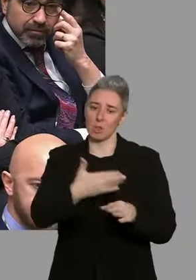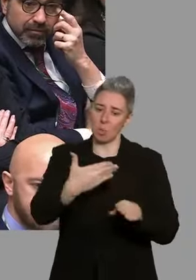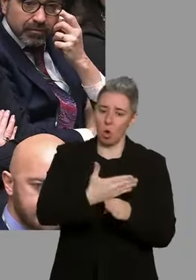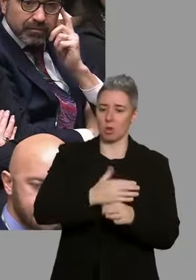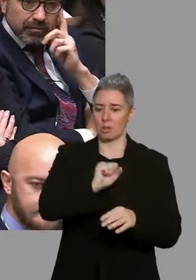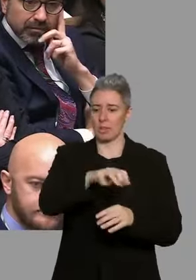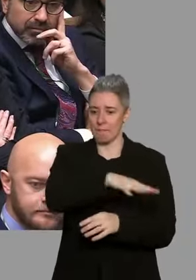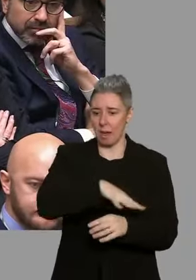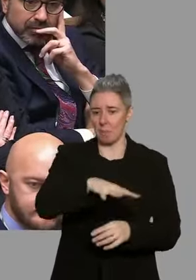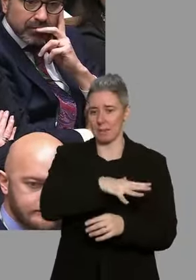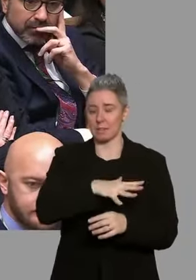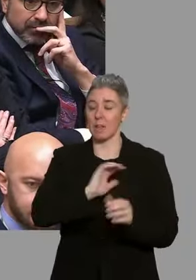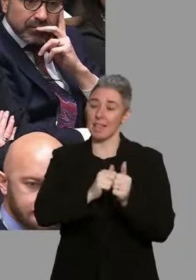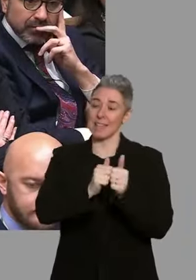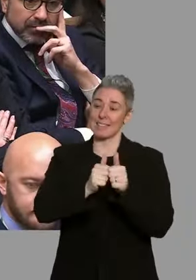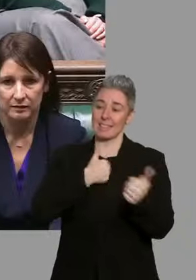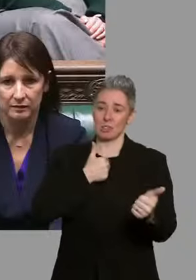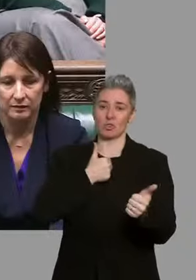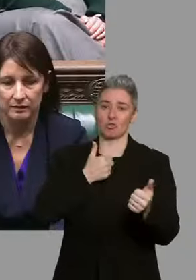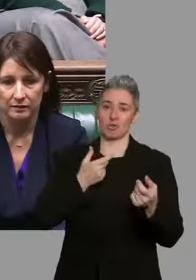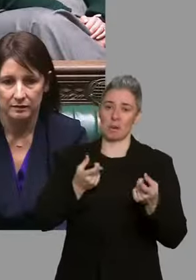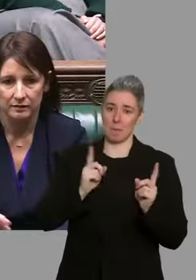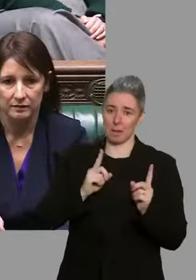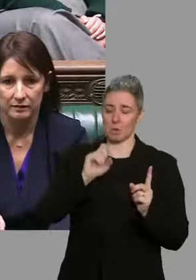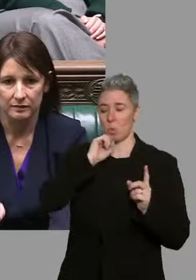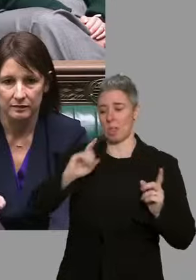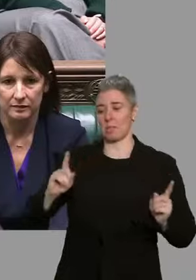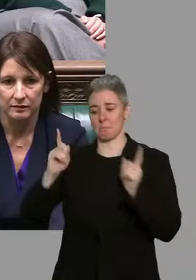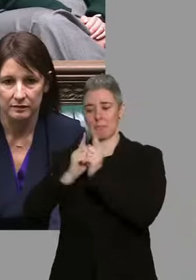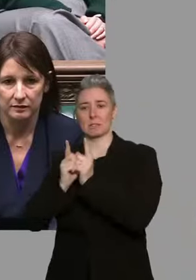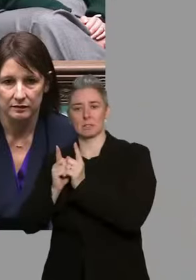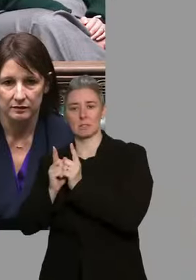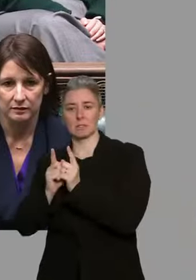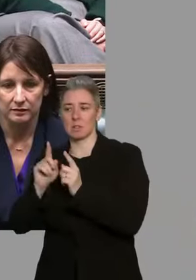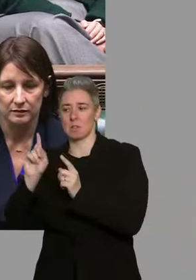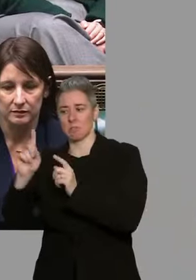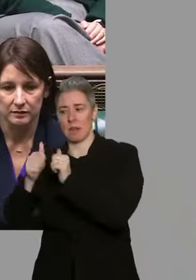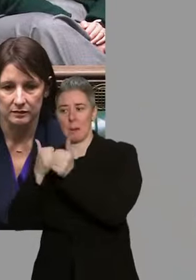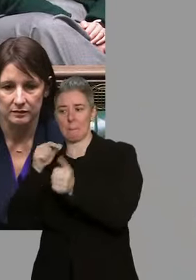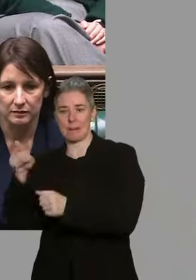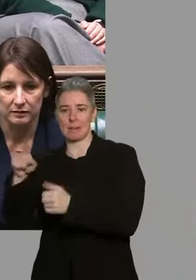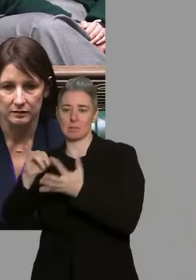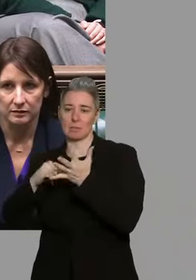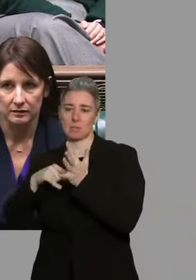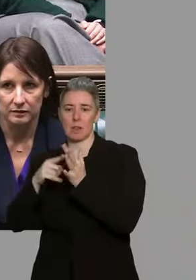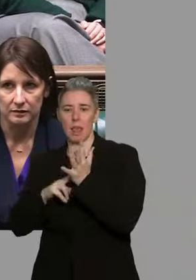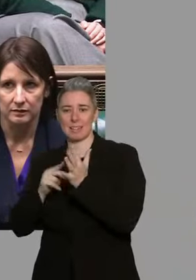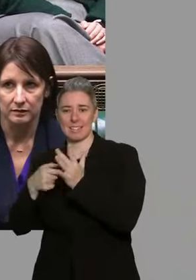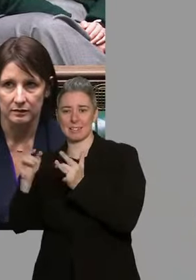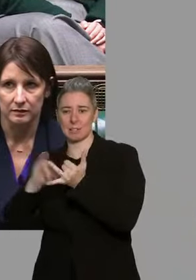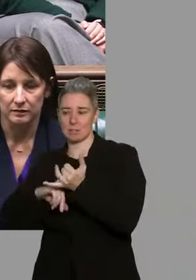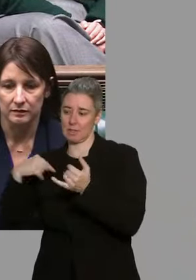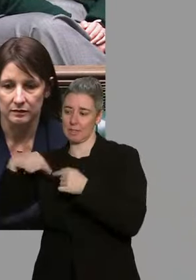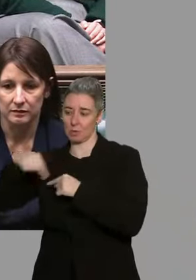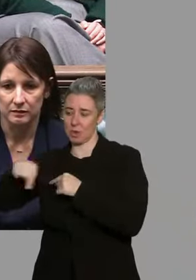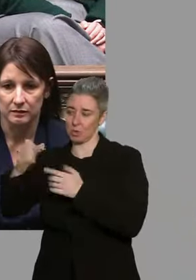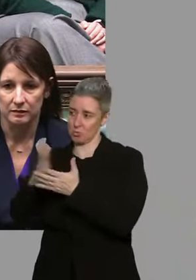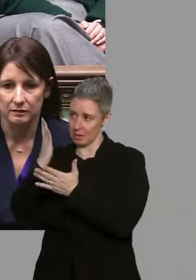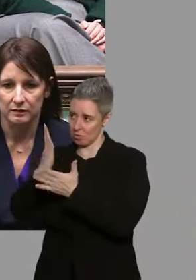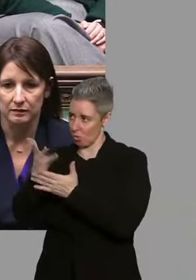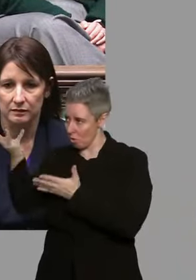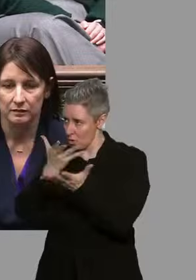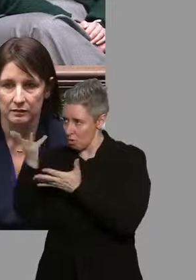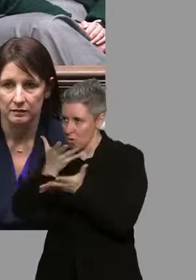week to discuss plans for workers and the site to ensure that dedicated support is in place. We'll continue to do so because I know it's an issue of